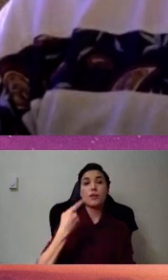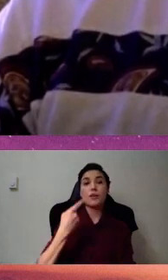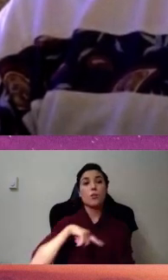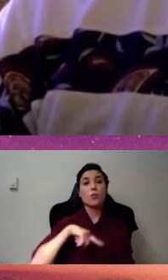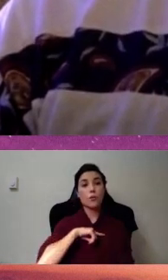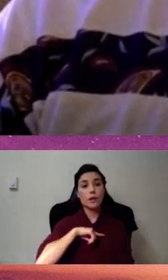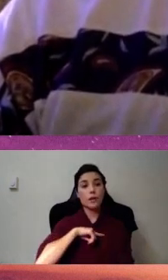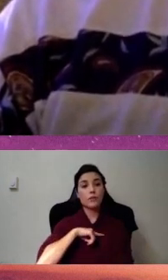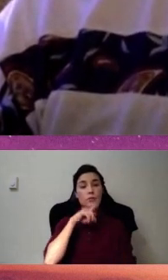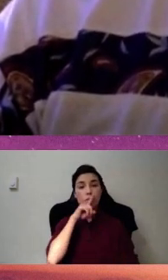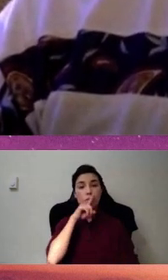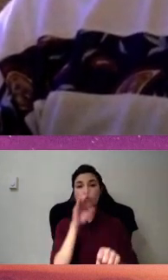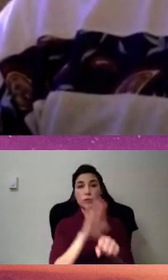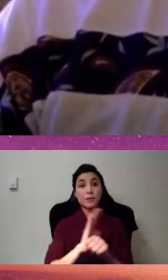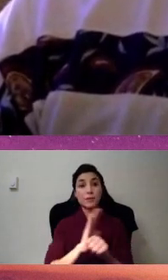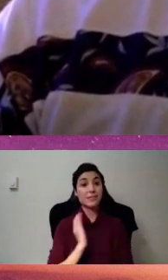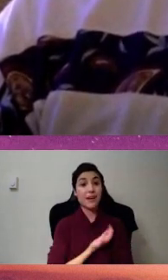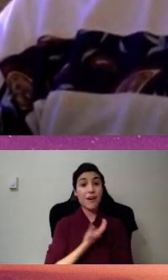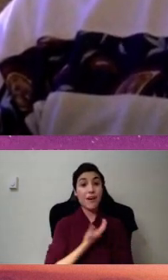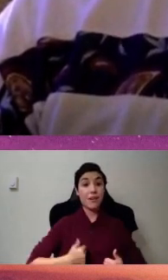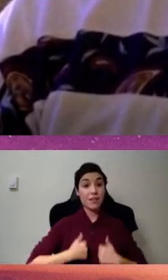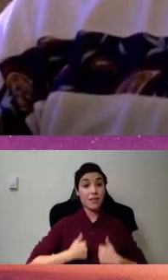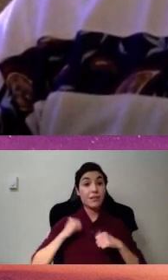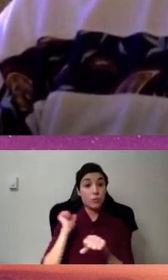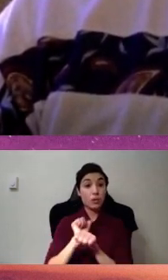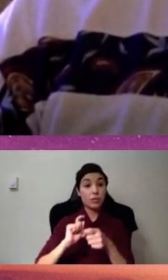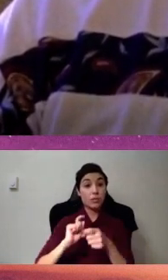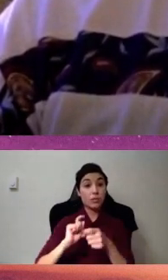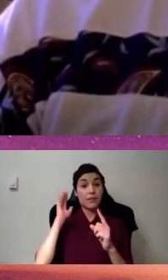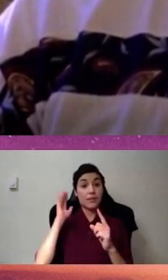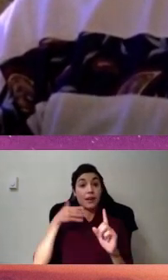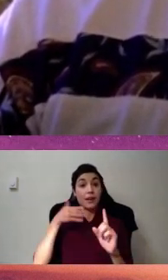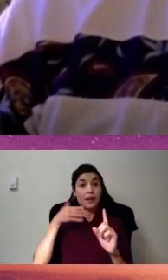both like individually and respectively, given our origins, given our people.